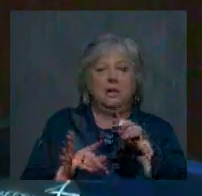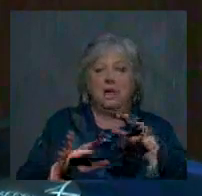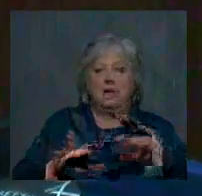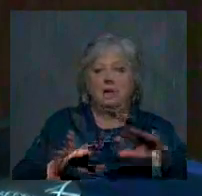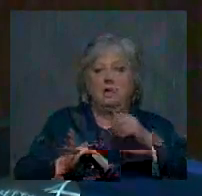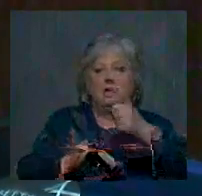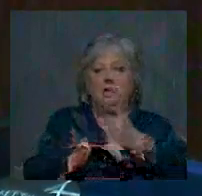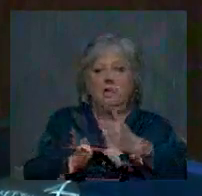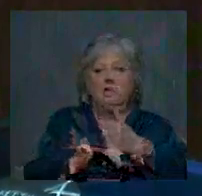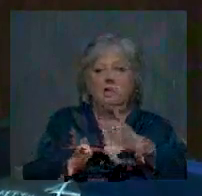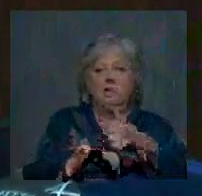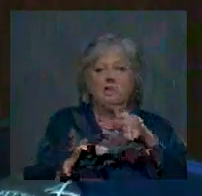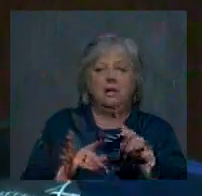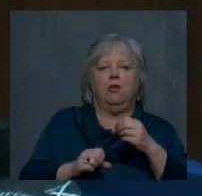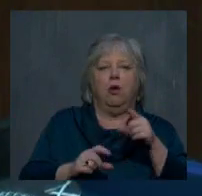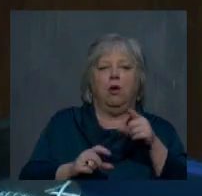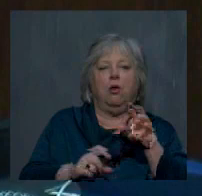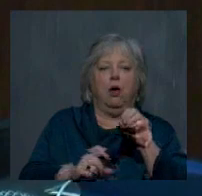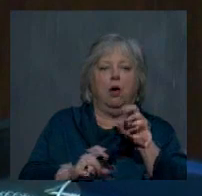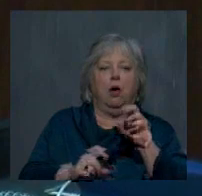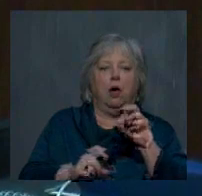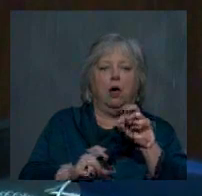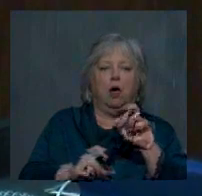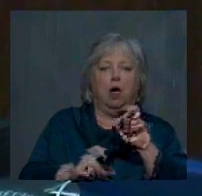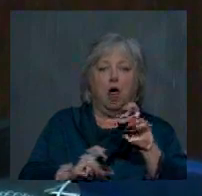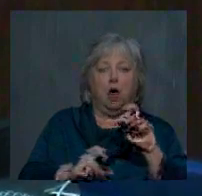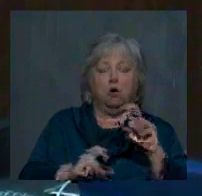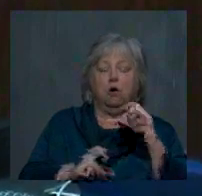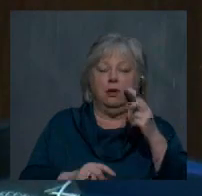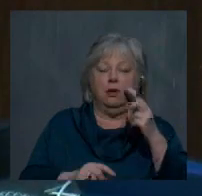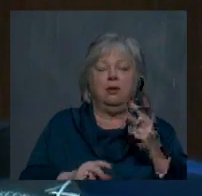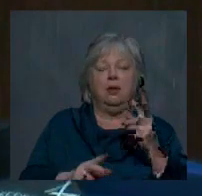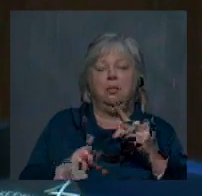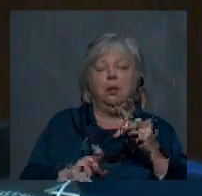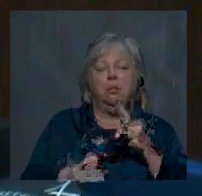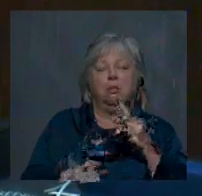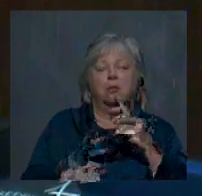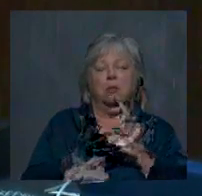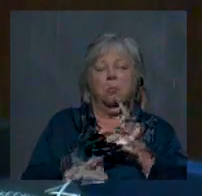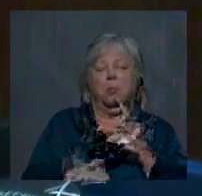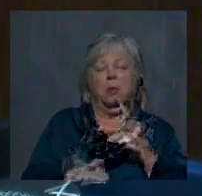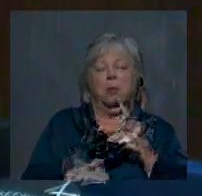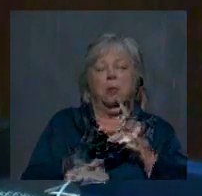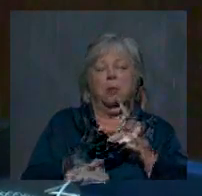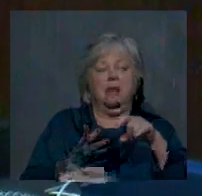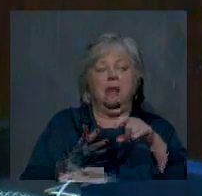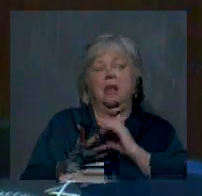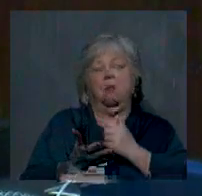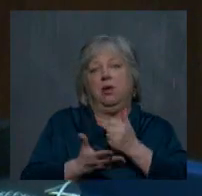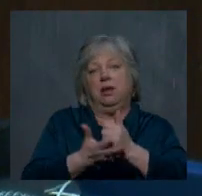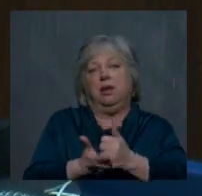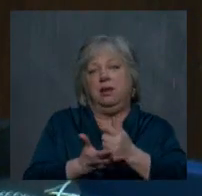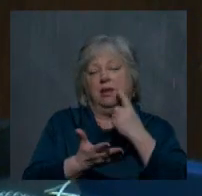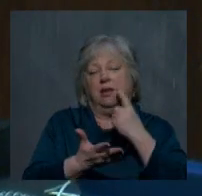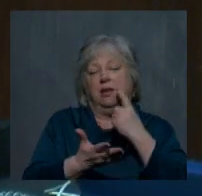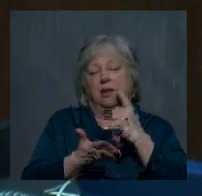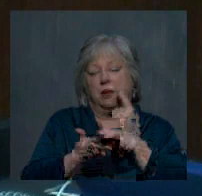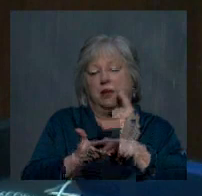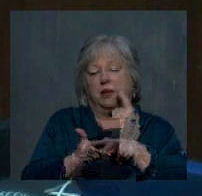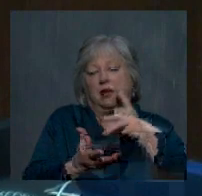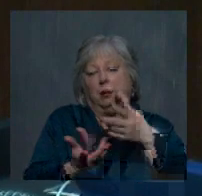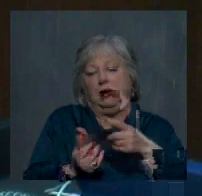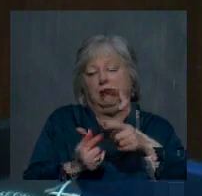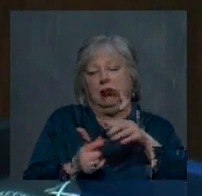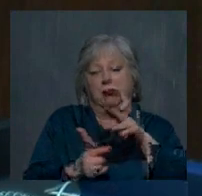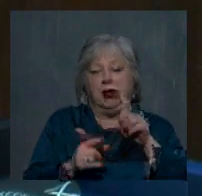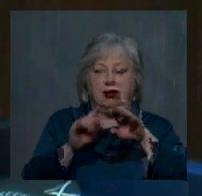at cost there. Many of these need our assistance. Something that advised